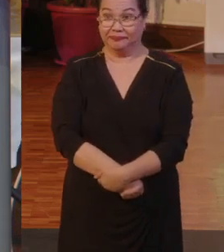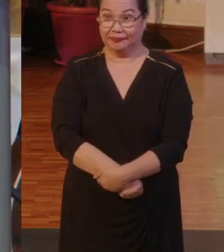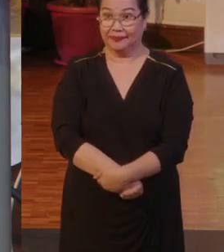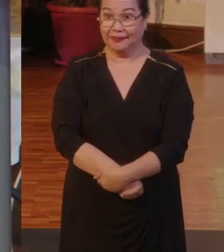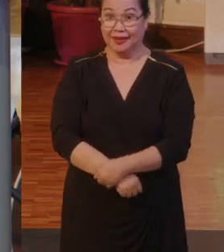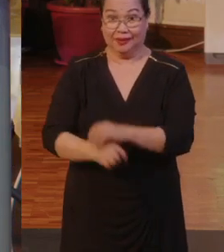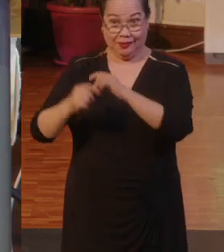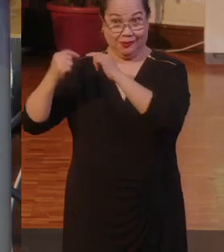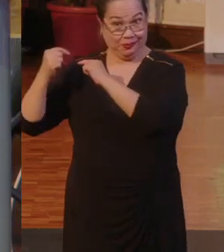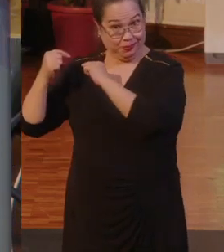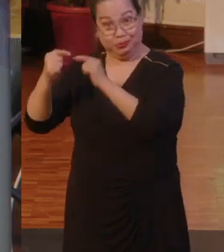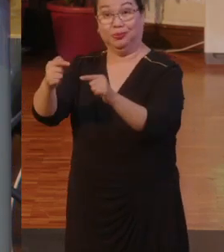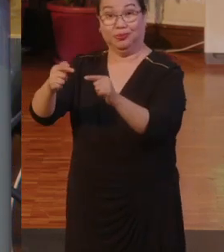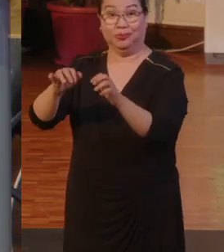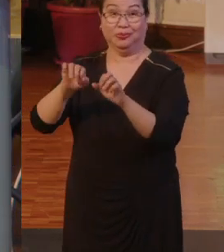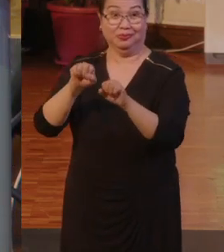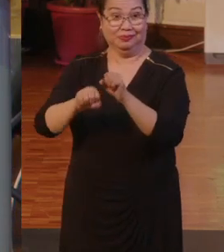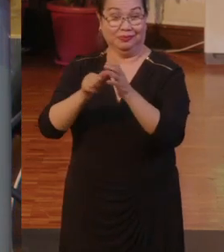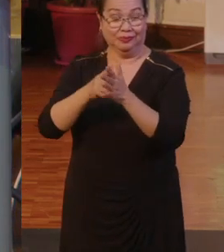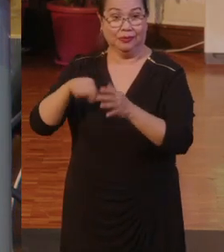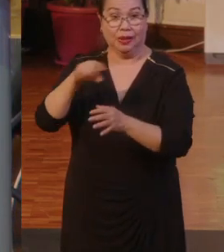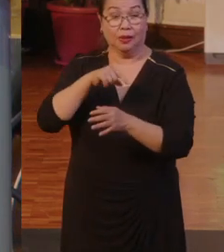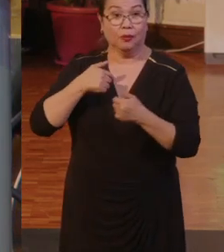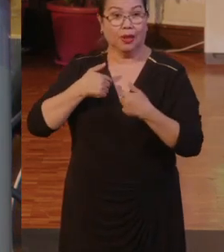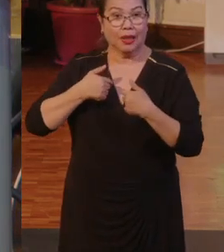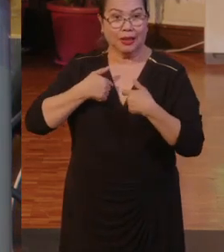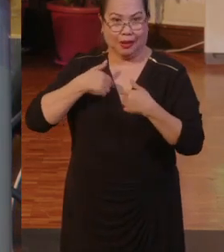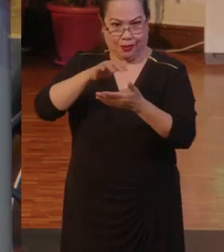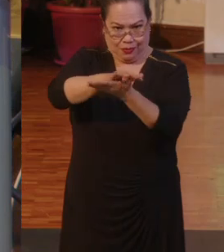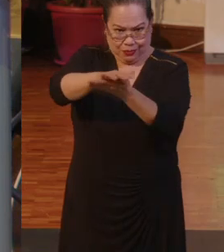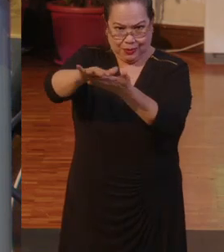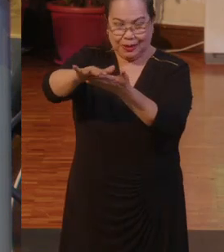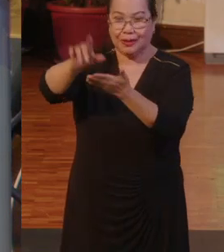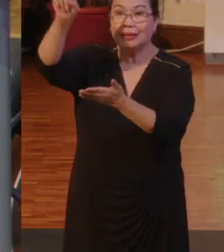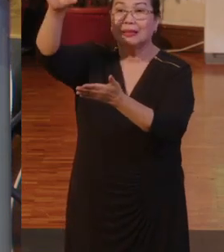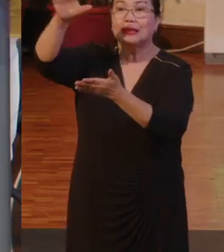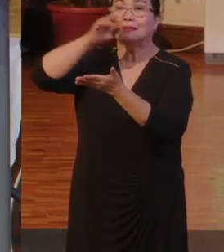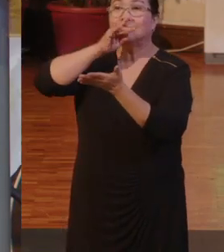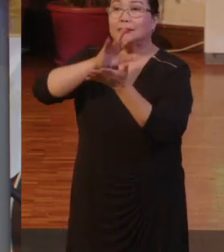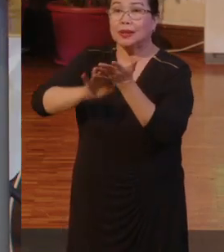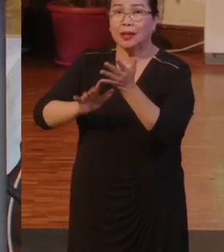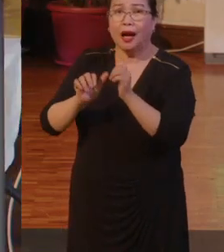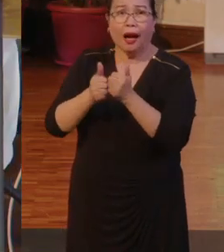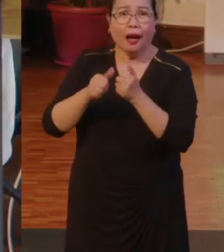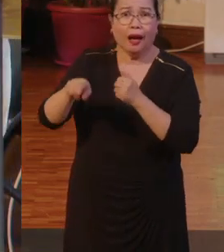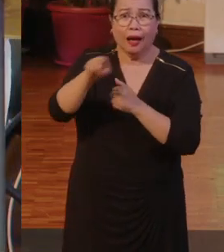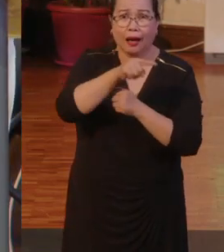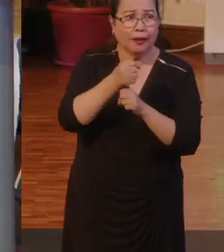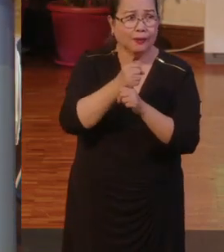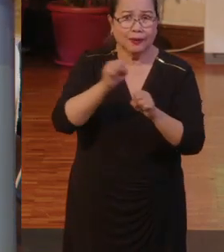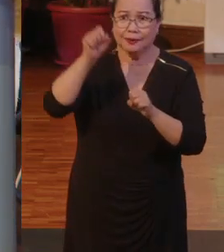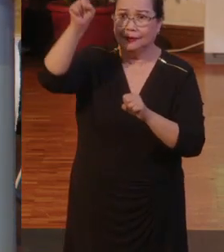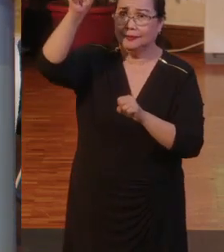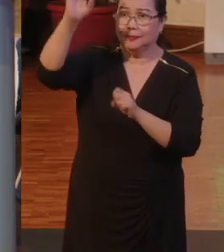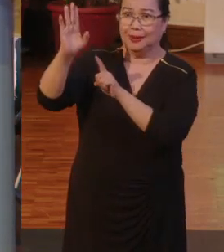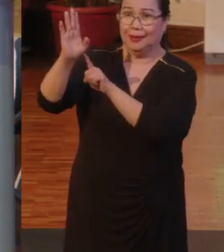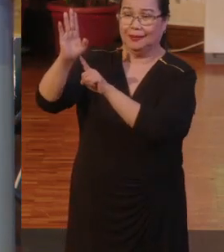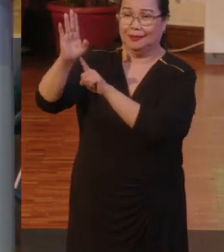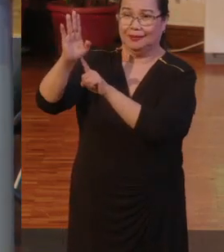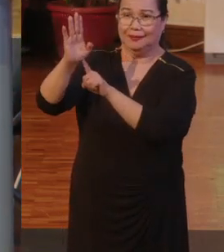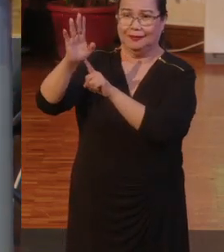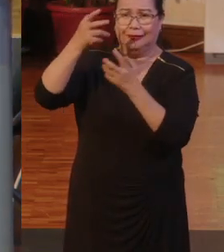Since therefore, sabi dito, we have now been justified by His blood, how much more shall we be saved by Him from the